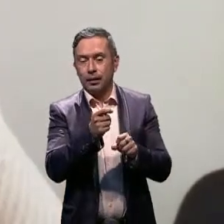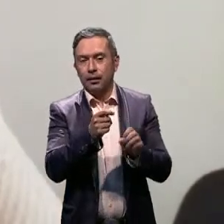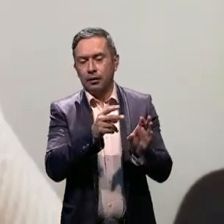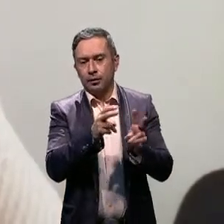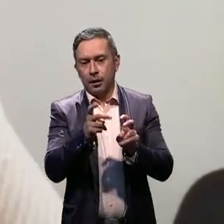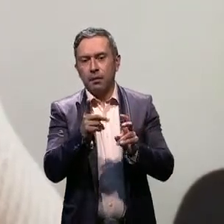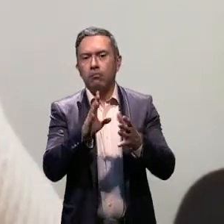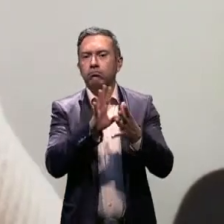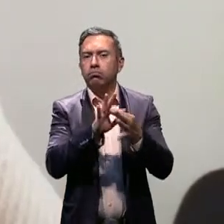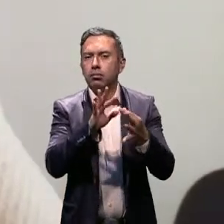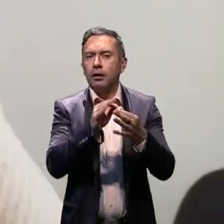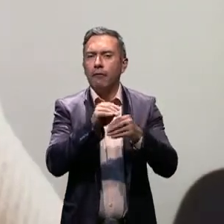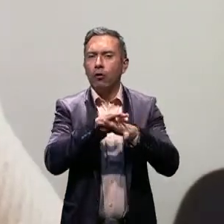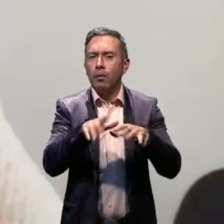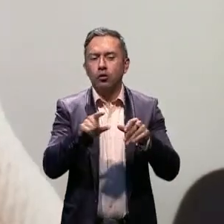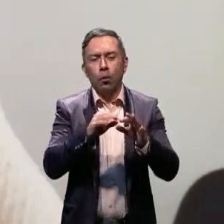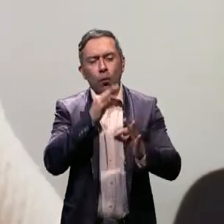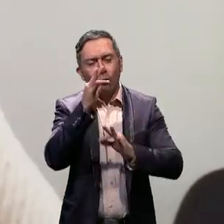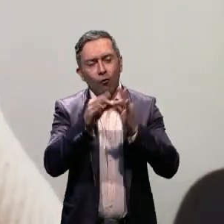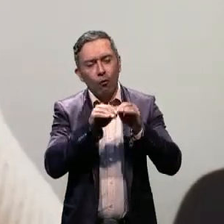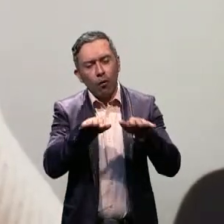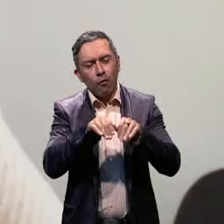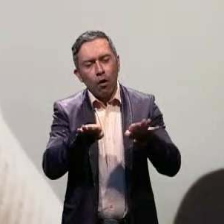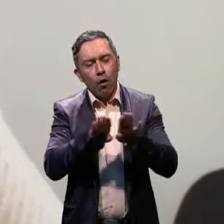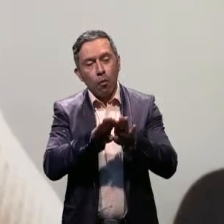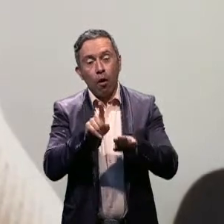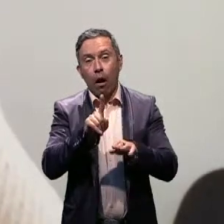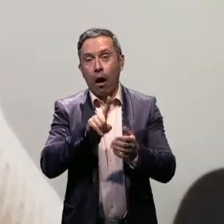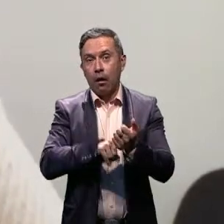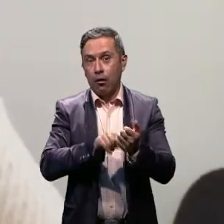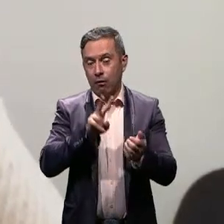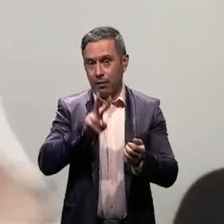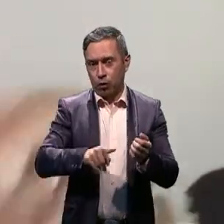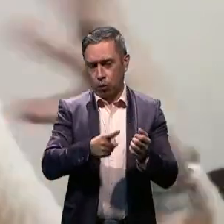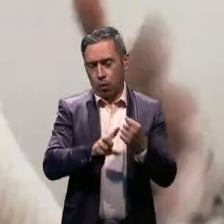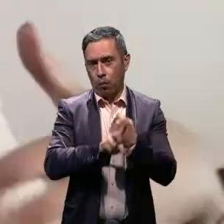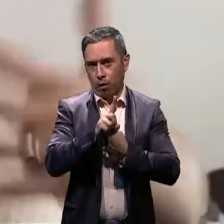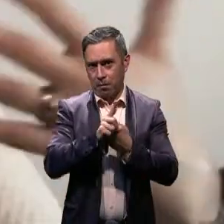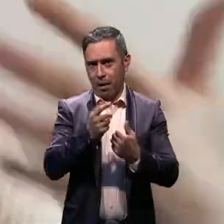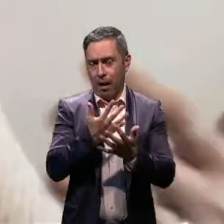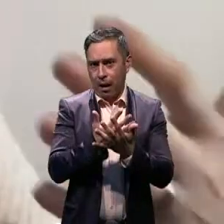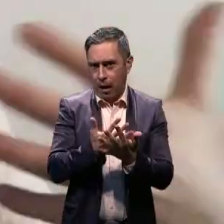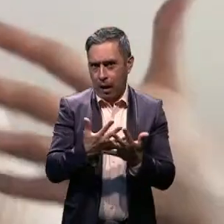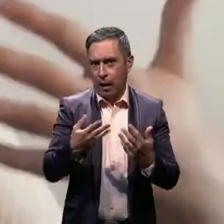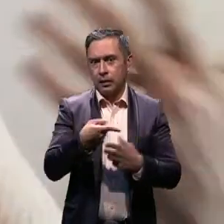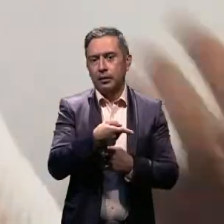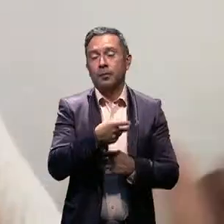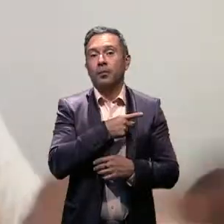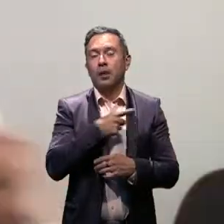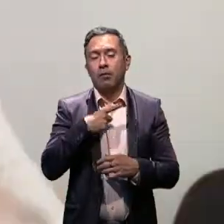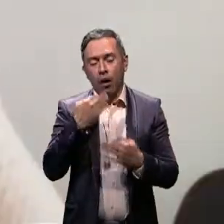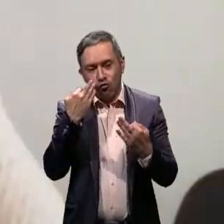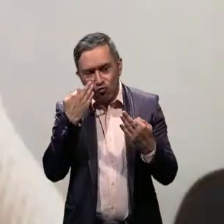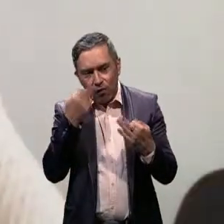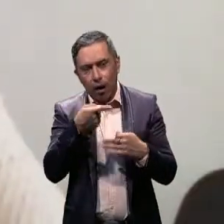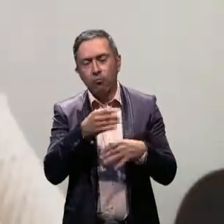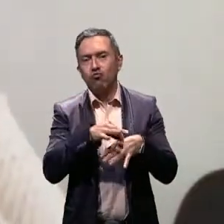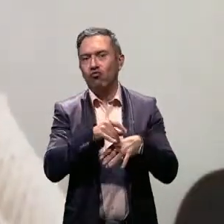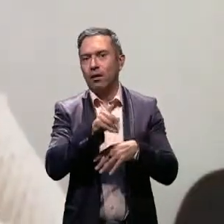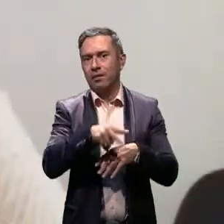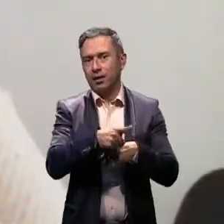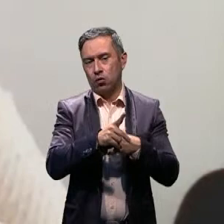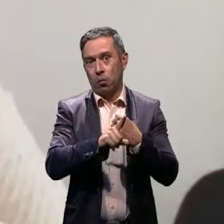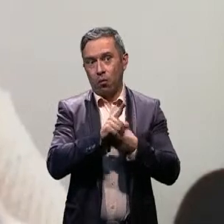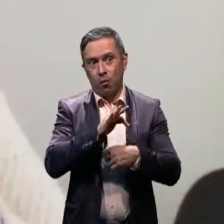necessary measures in order to see how to publish this information or not. But there is an issue that we have to